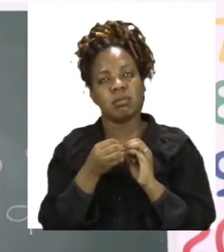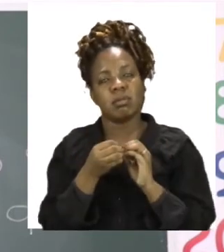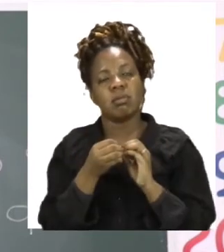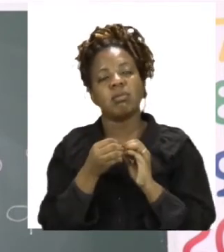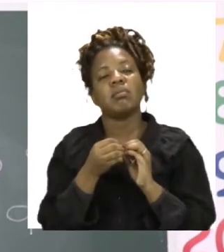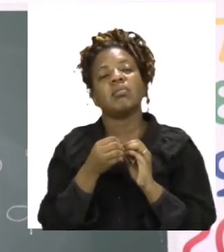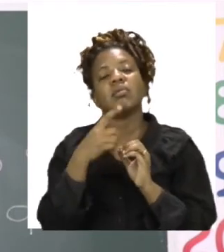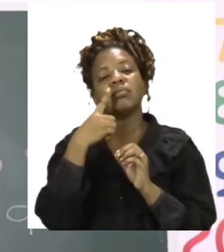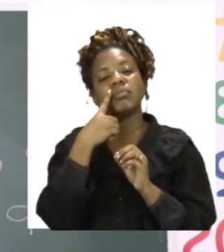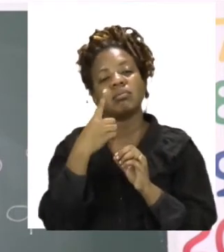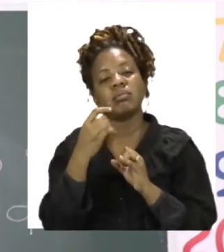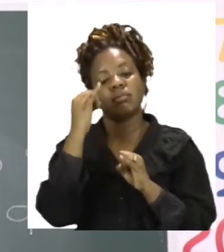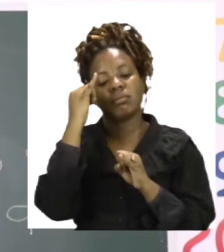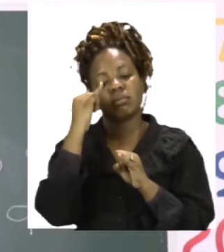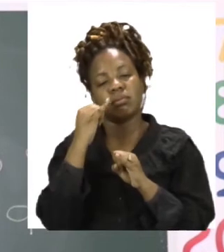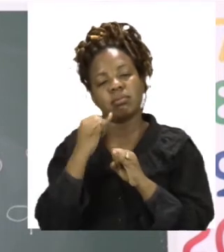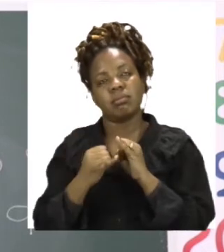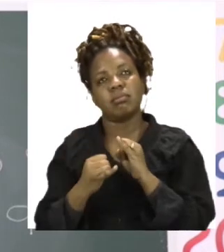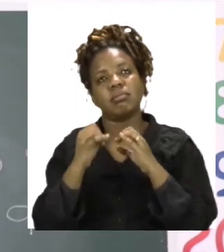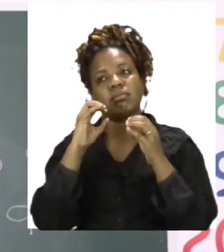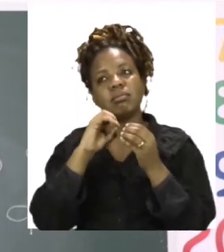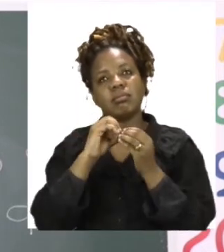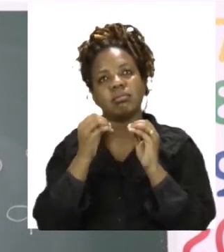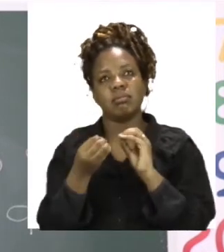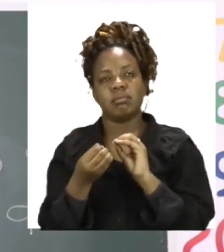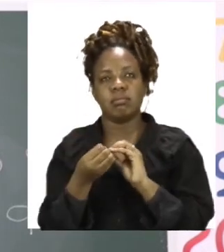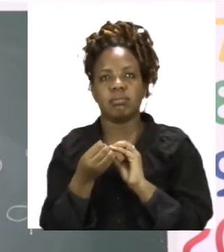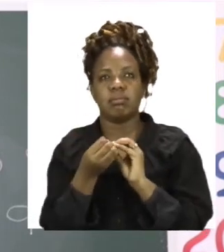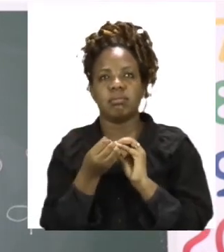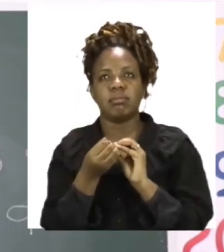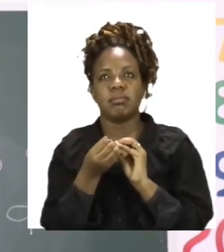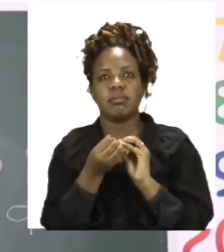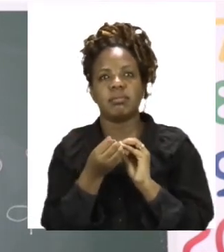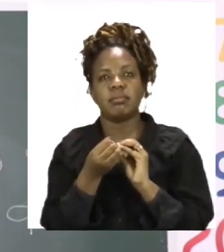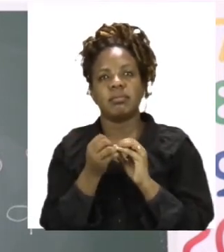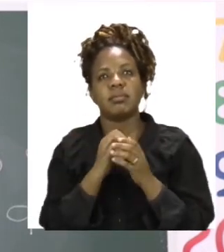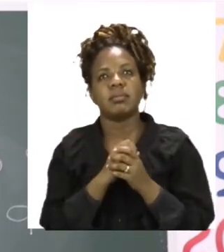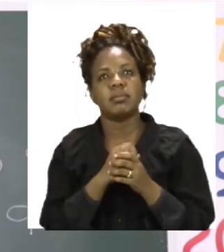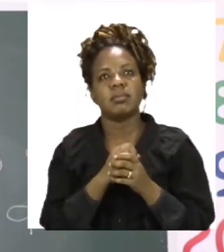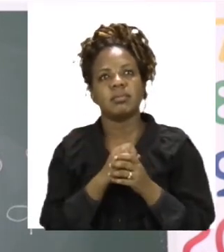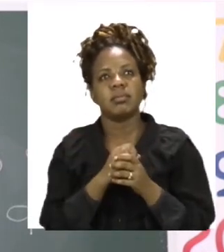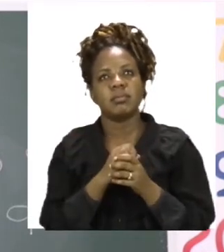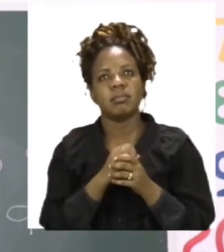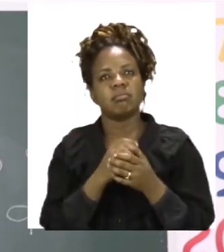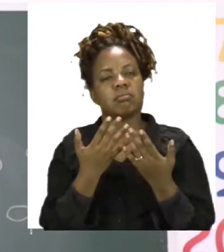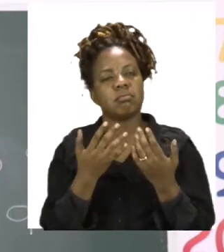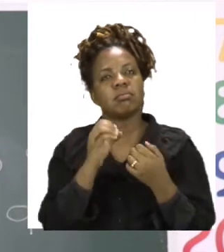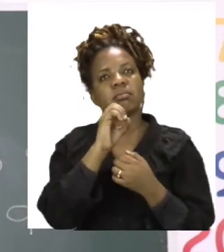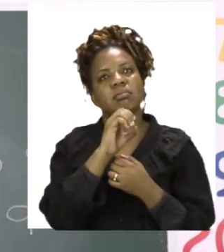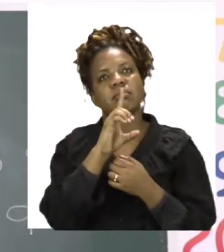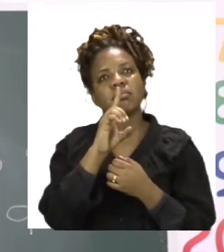the 2 in 62. Now I want to show you what an odd number looks